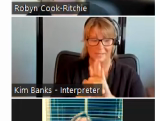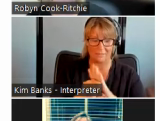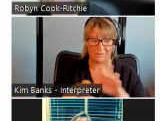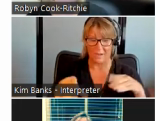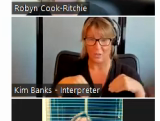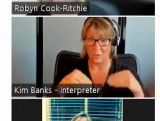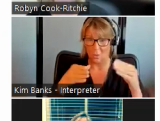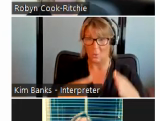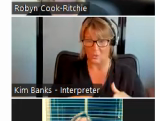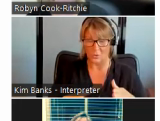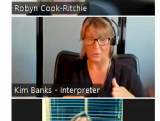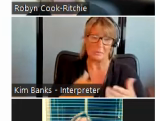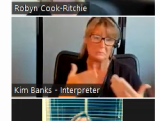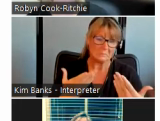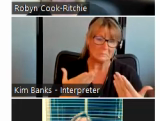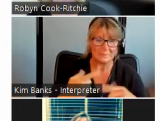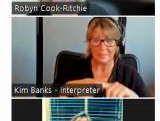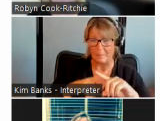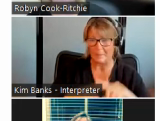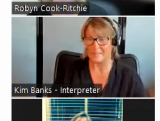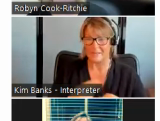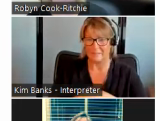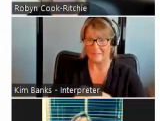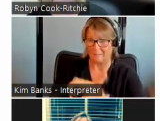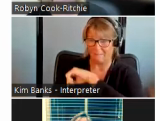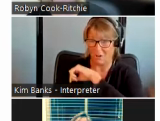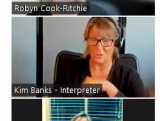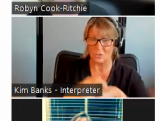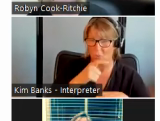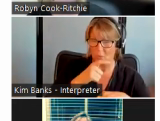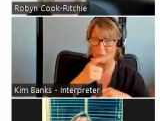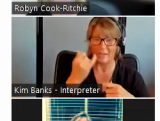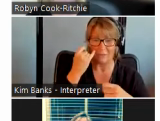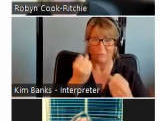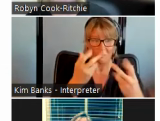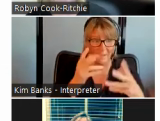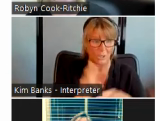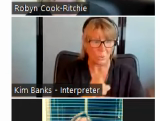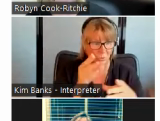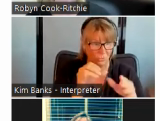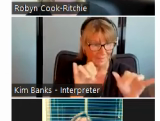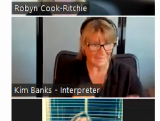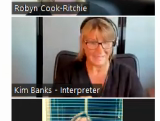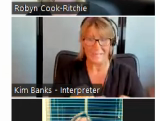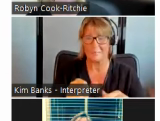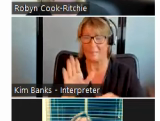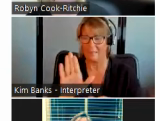you are already. It depends on how many users you have in your system and what their roles are. And your service delivery site, you'll need